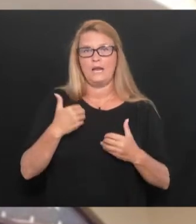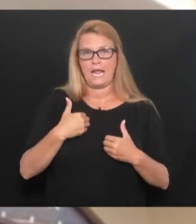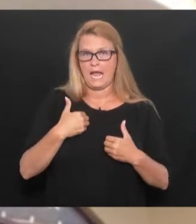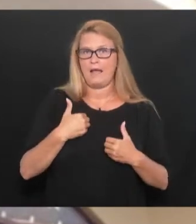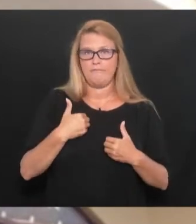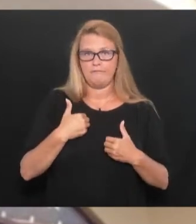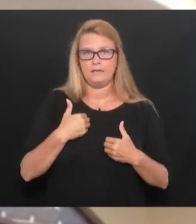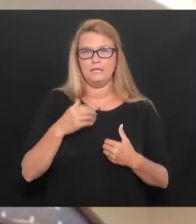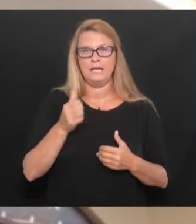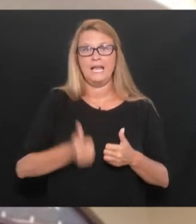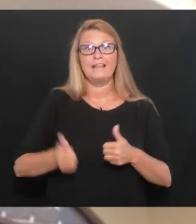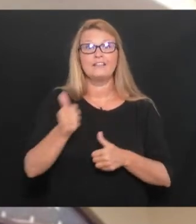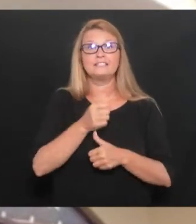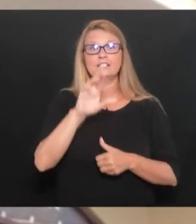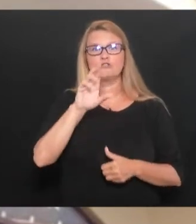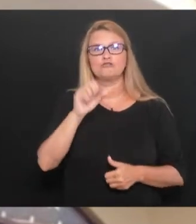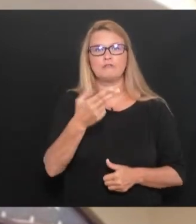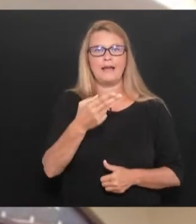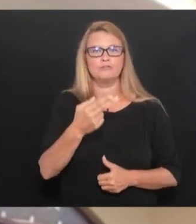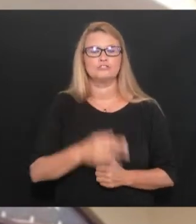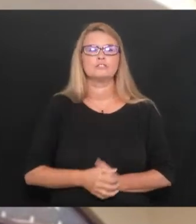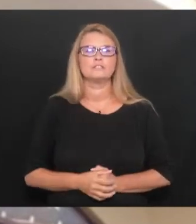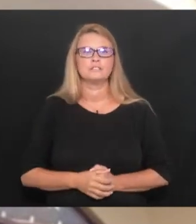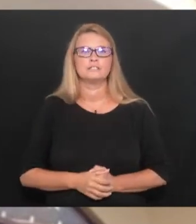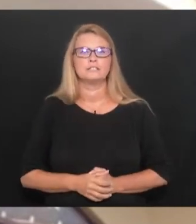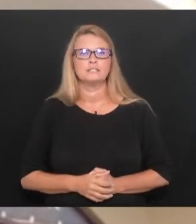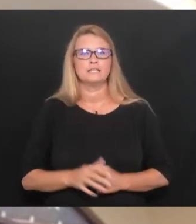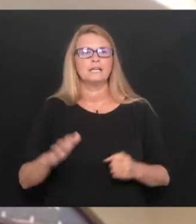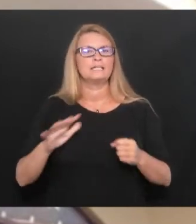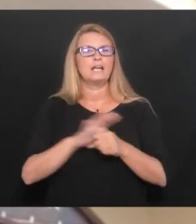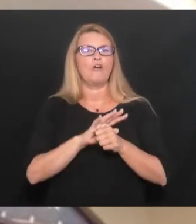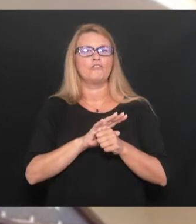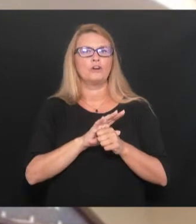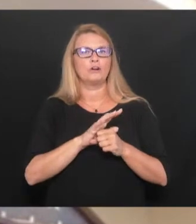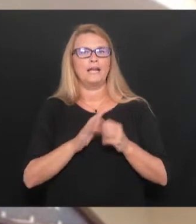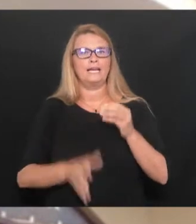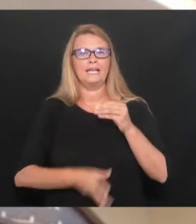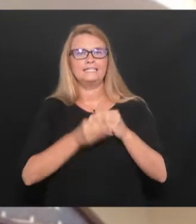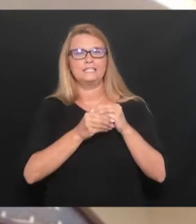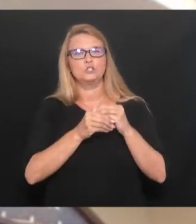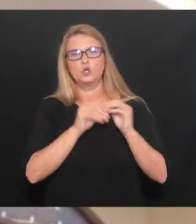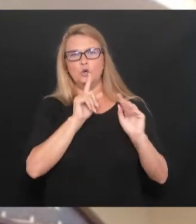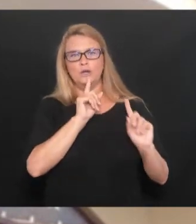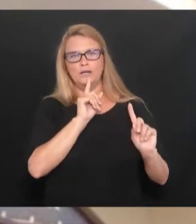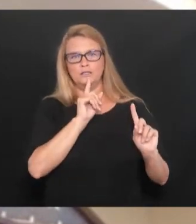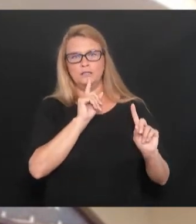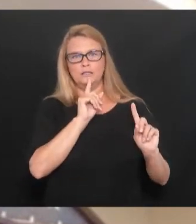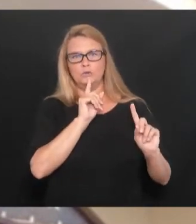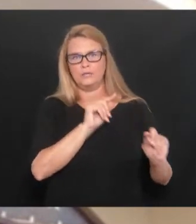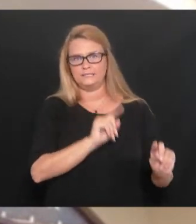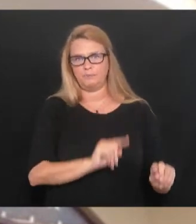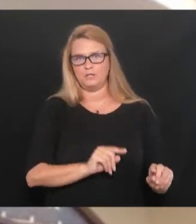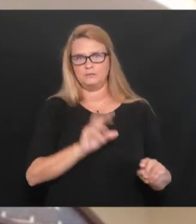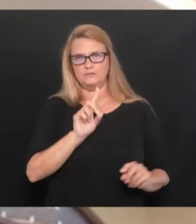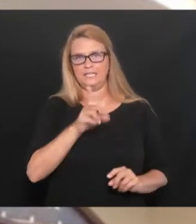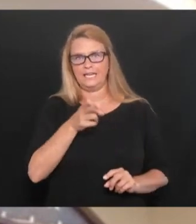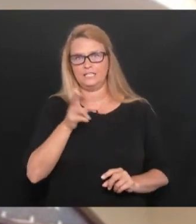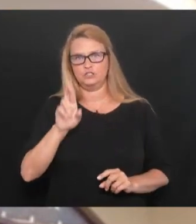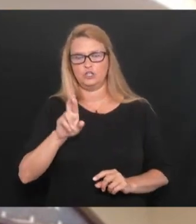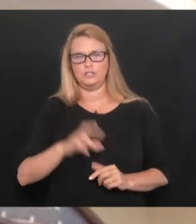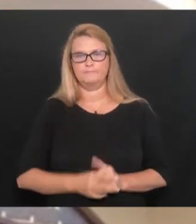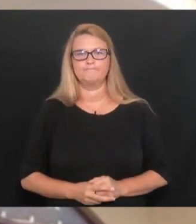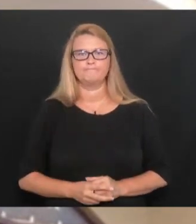let Secretary Crouch cover any additional things that are important from a DHHR